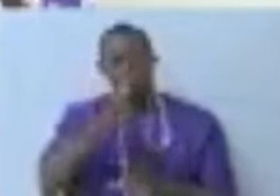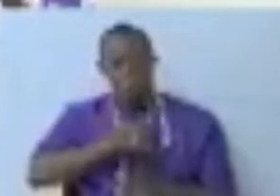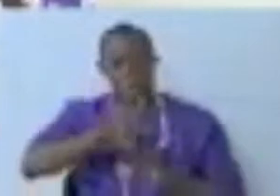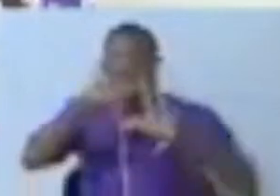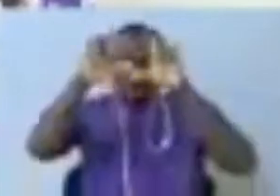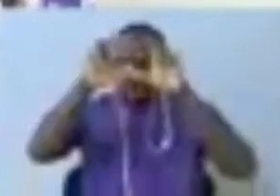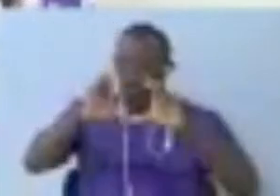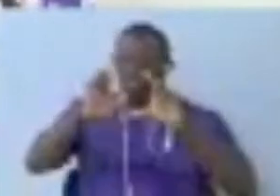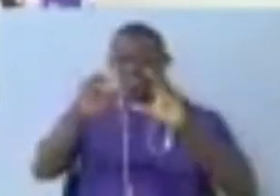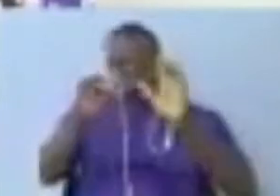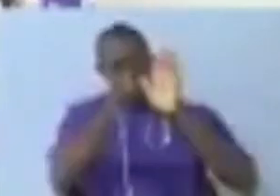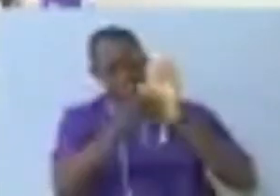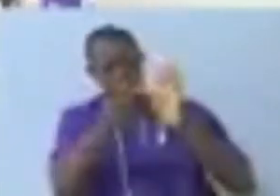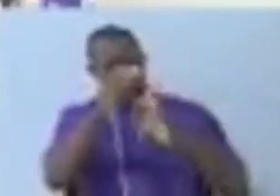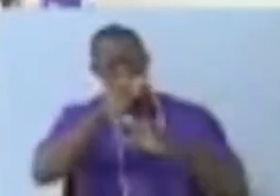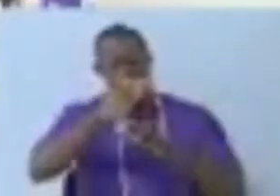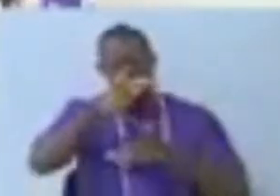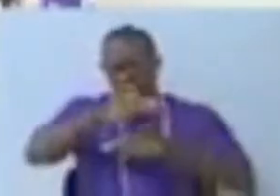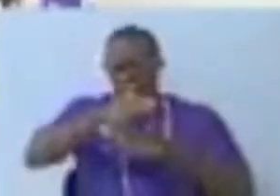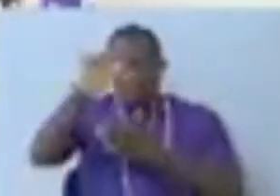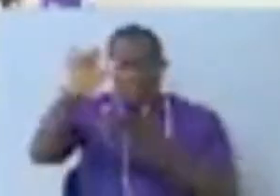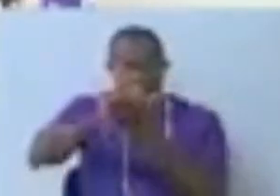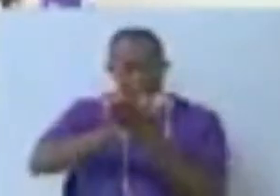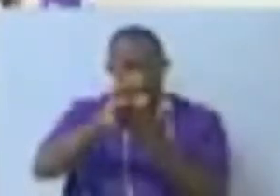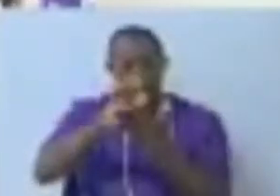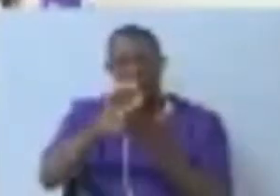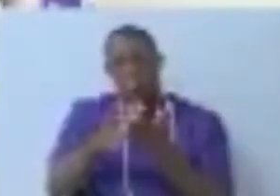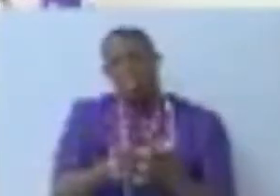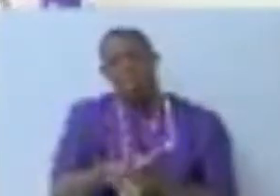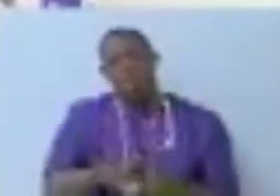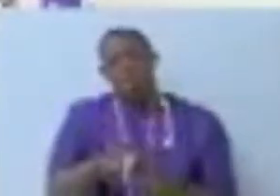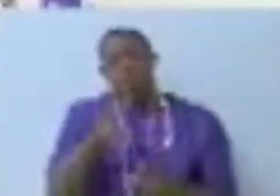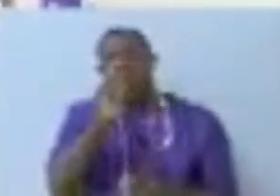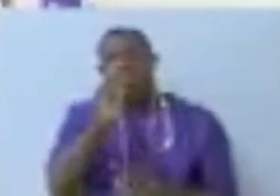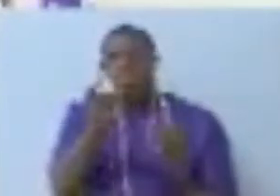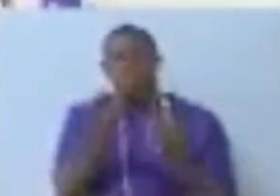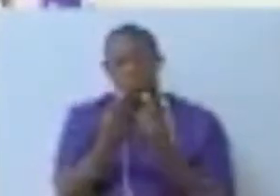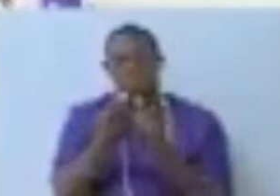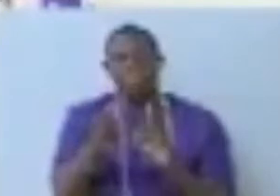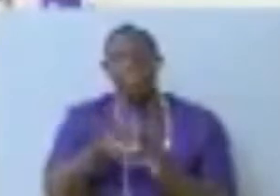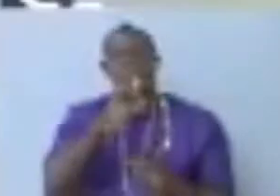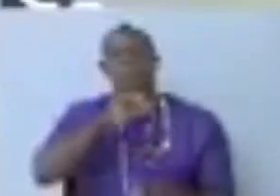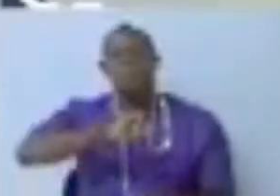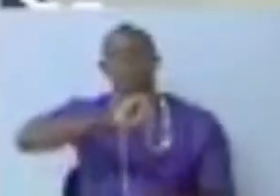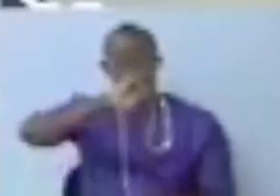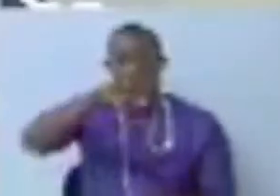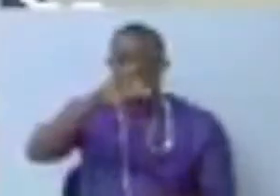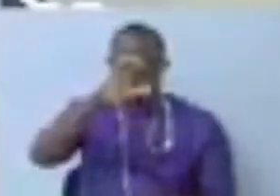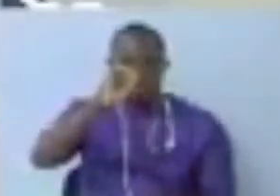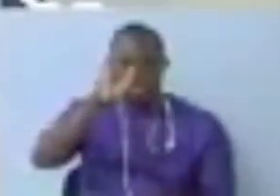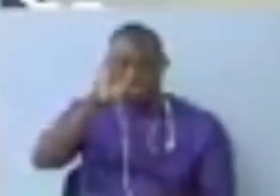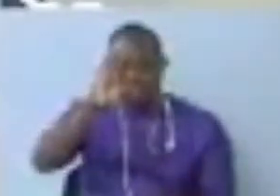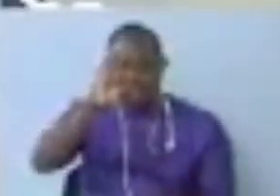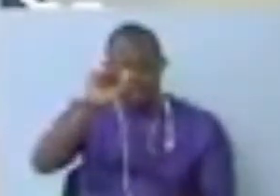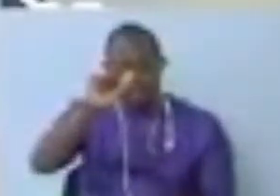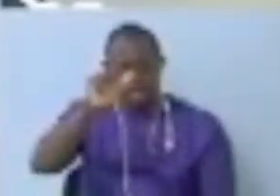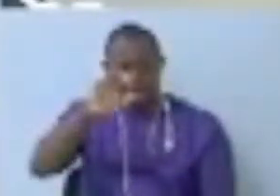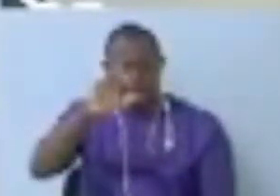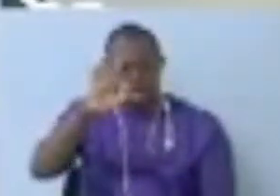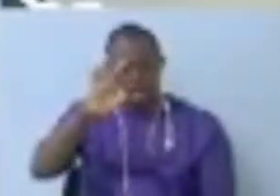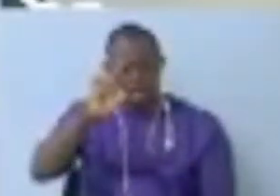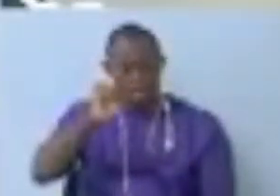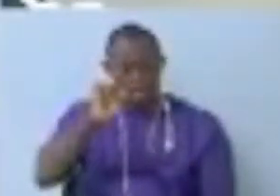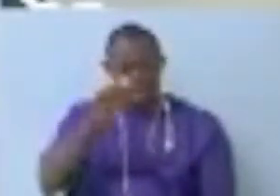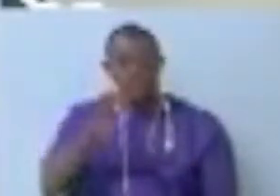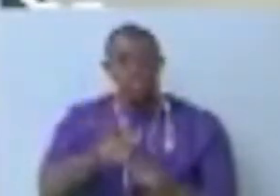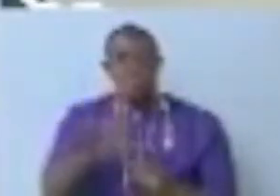na talo ke je on dolo that page. But the thing is, Mr. Jobarteh, when the Ministry of Justice issues